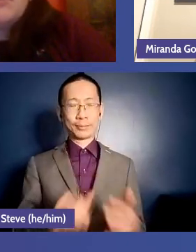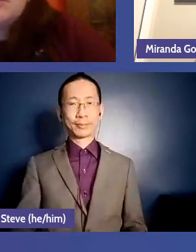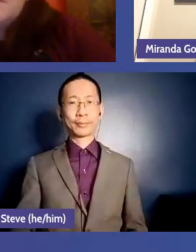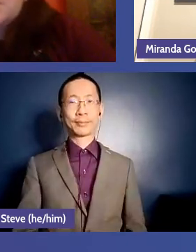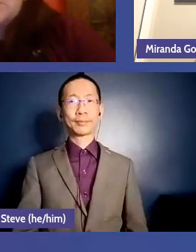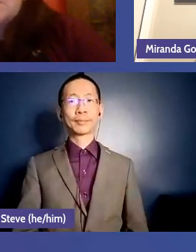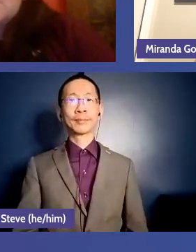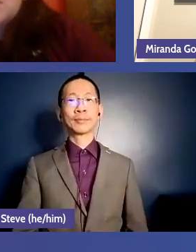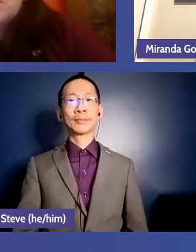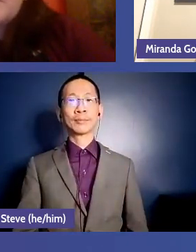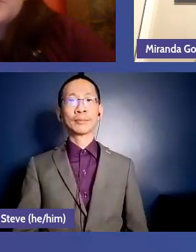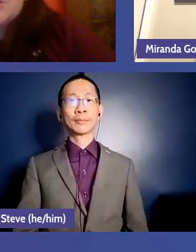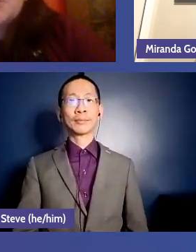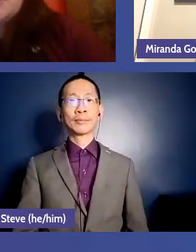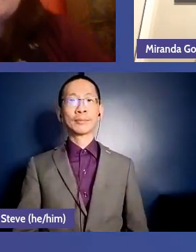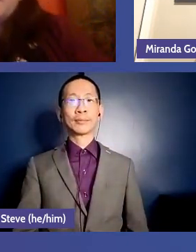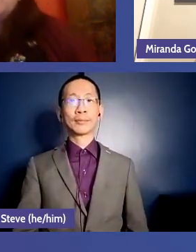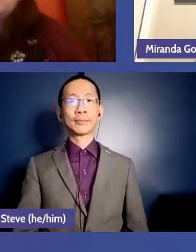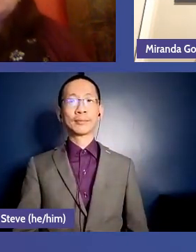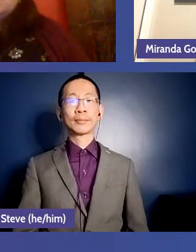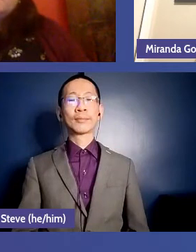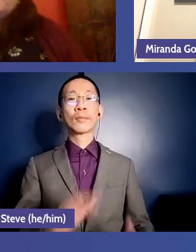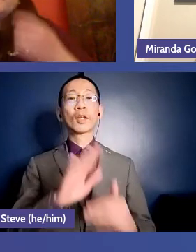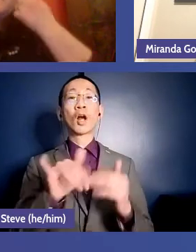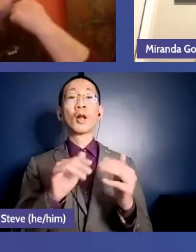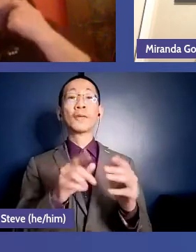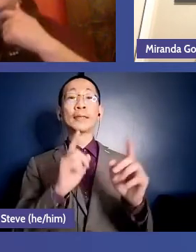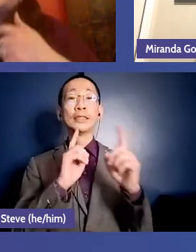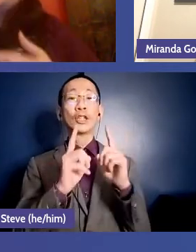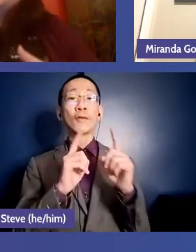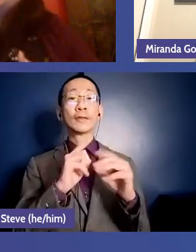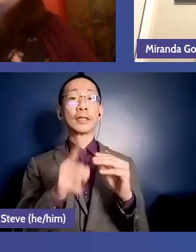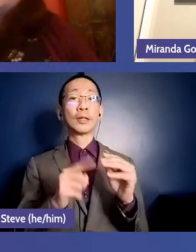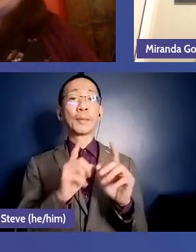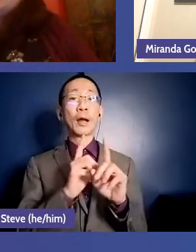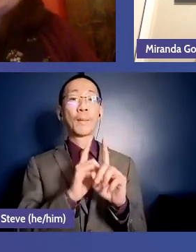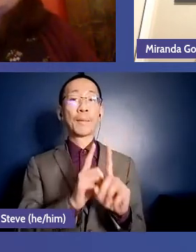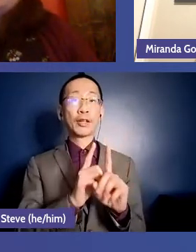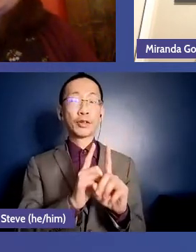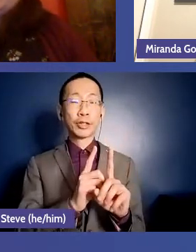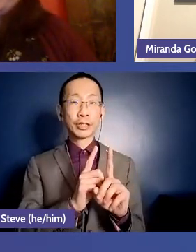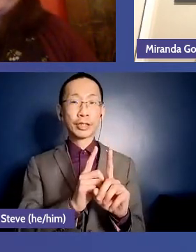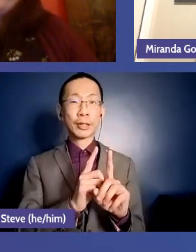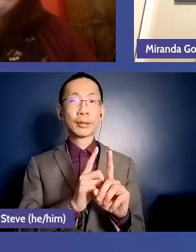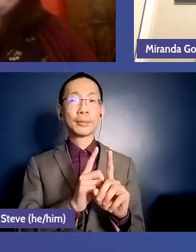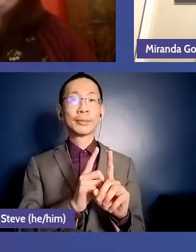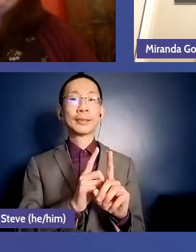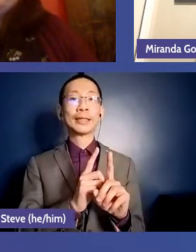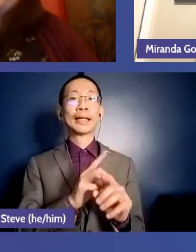And, you know, all of this, these conversations about mentorship kind of sitting in